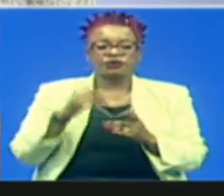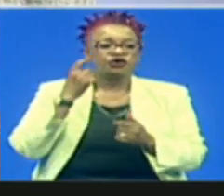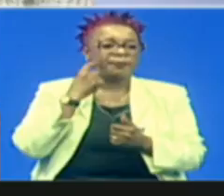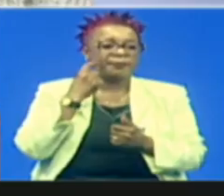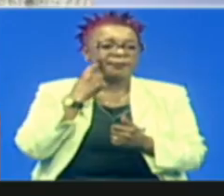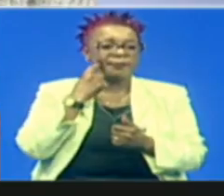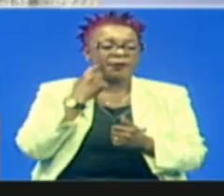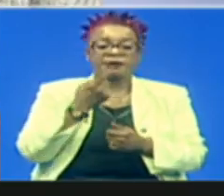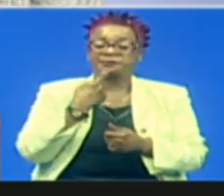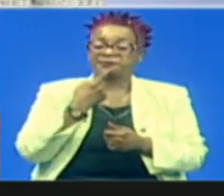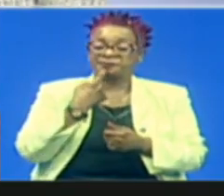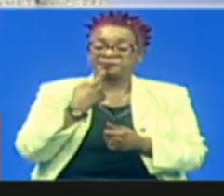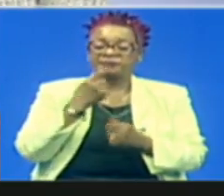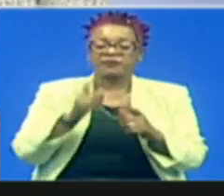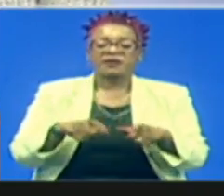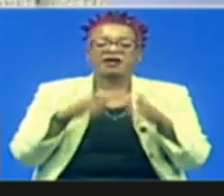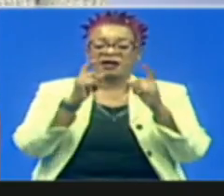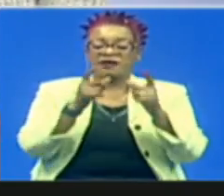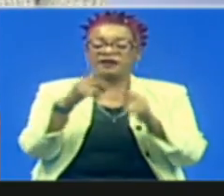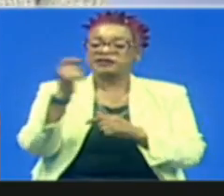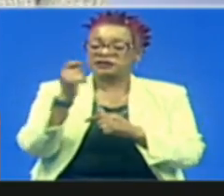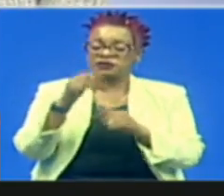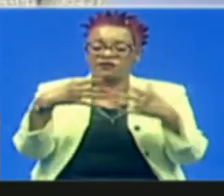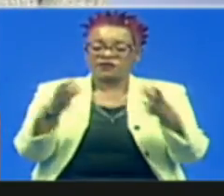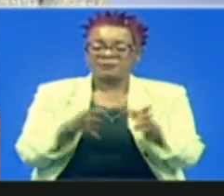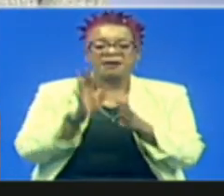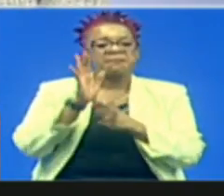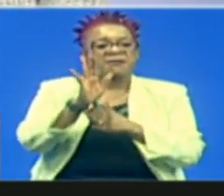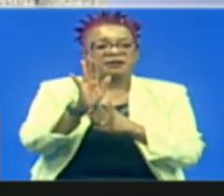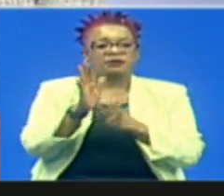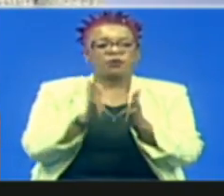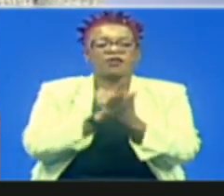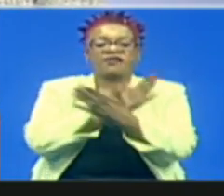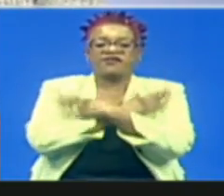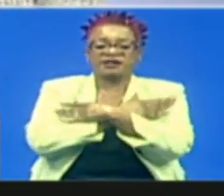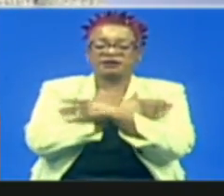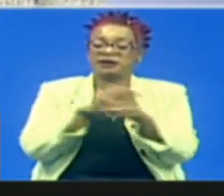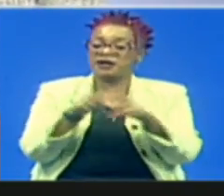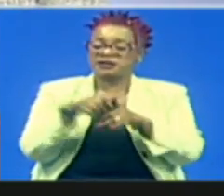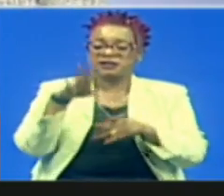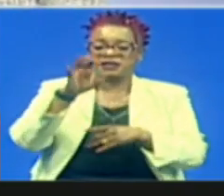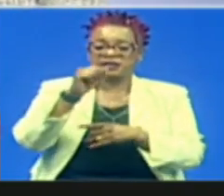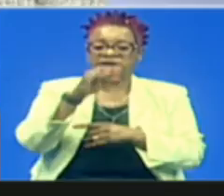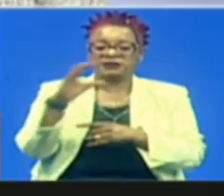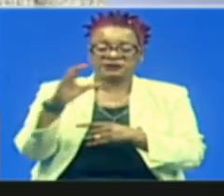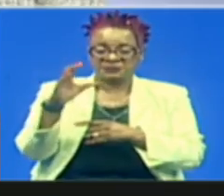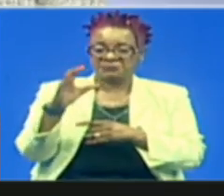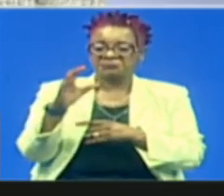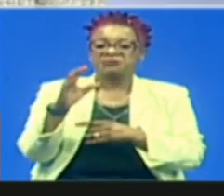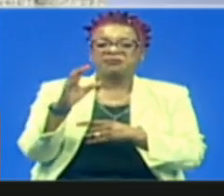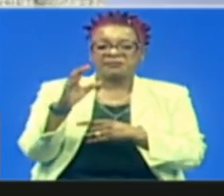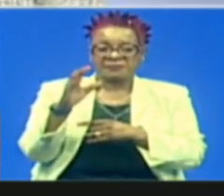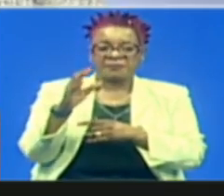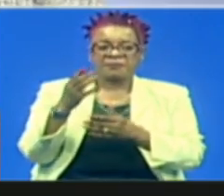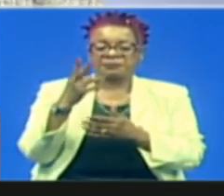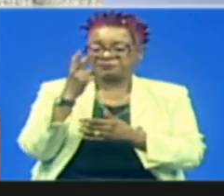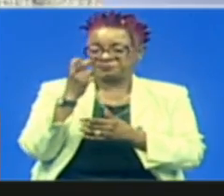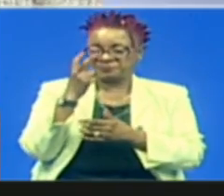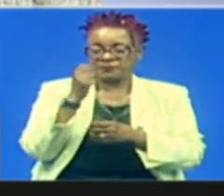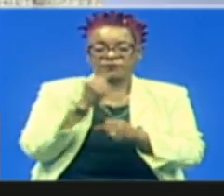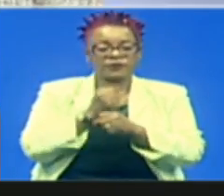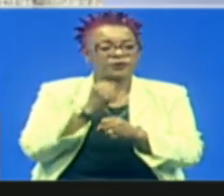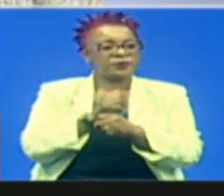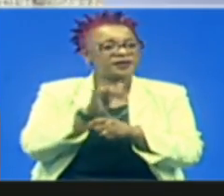has indeed awarded tenders to his family and proxies, as the Ethics and Anti-Corruption Commission suspects him of doing.